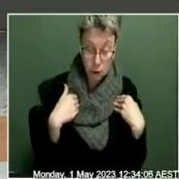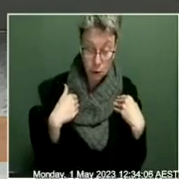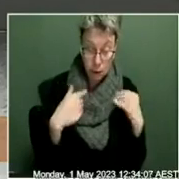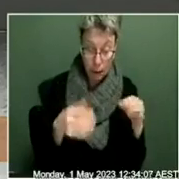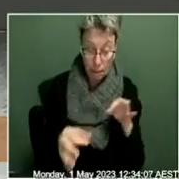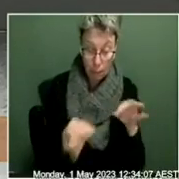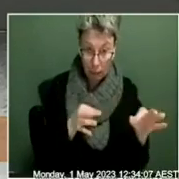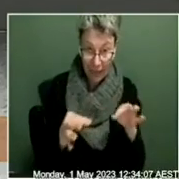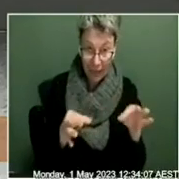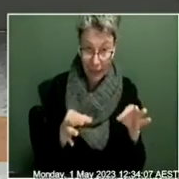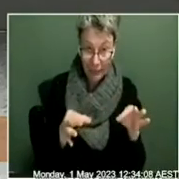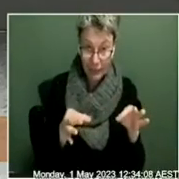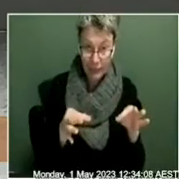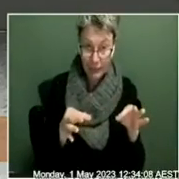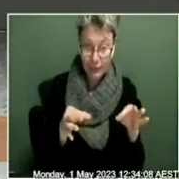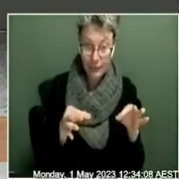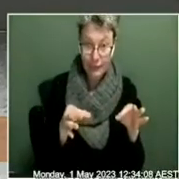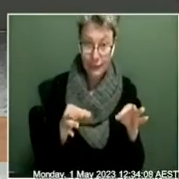referring to?